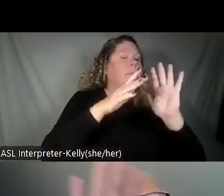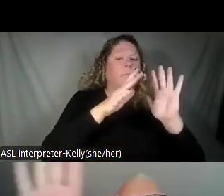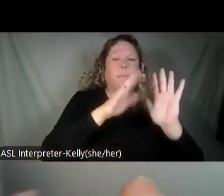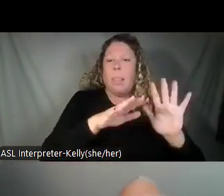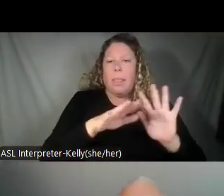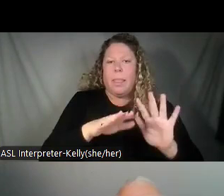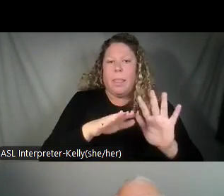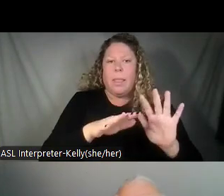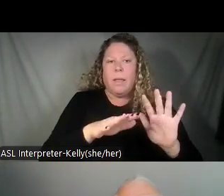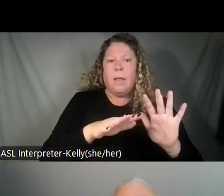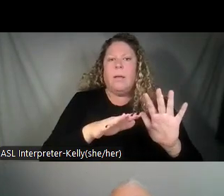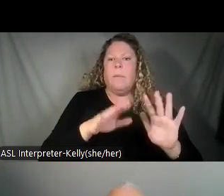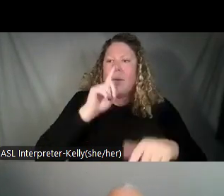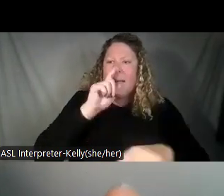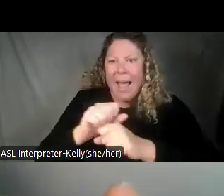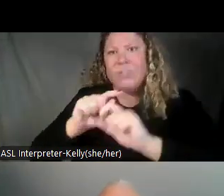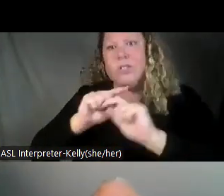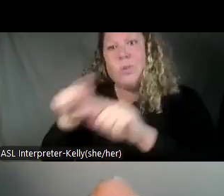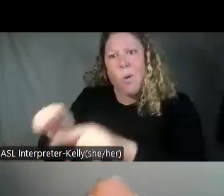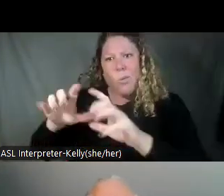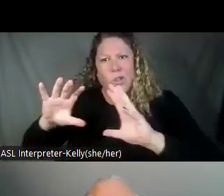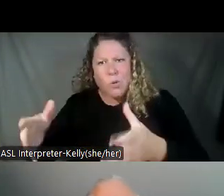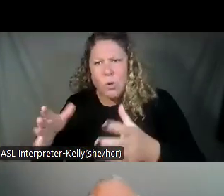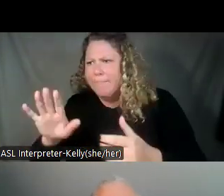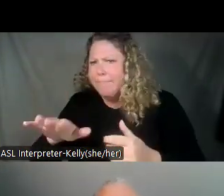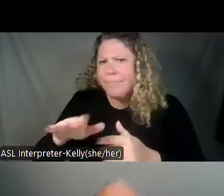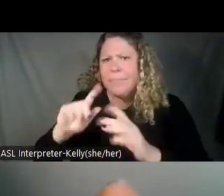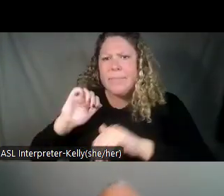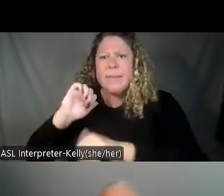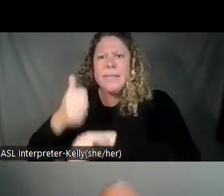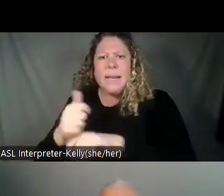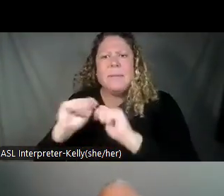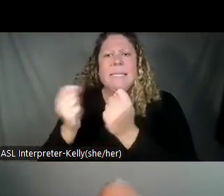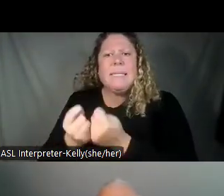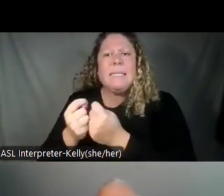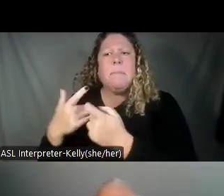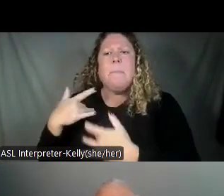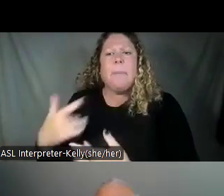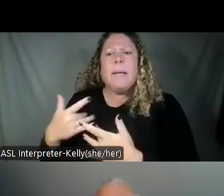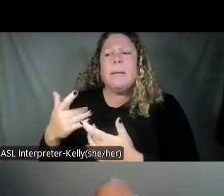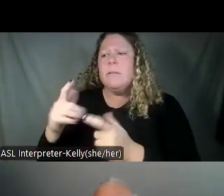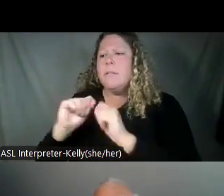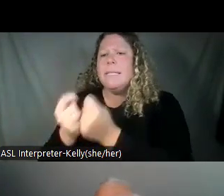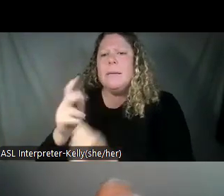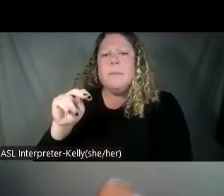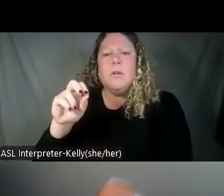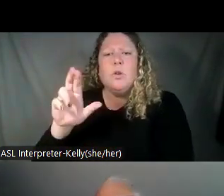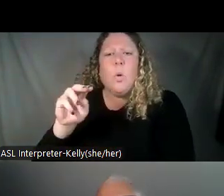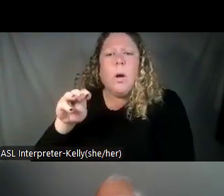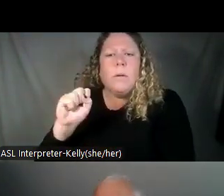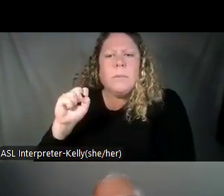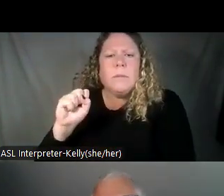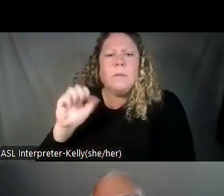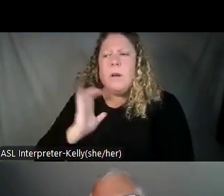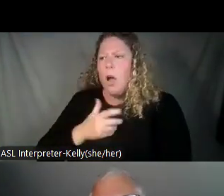drive down to the group and we create team norms so that the team understands, the team writes